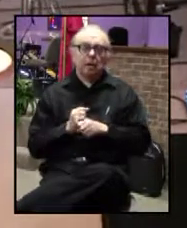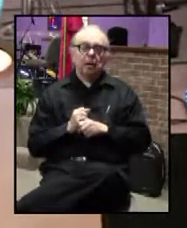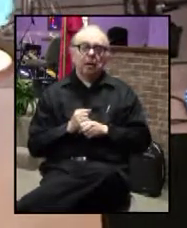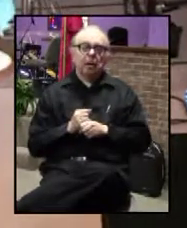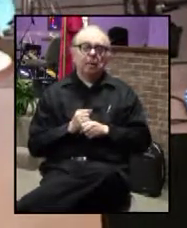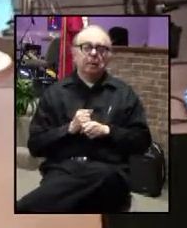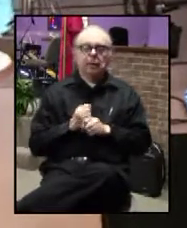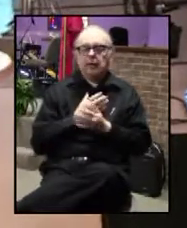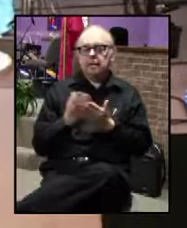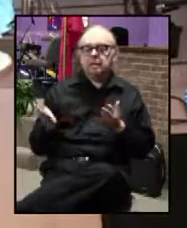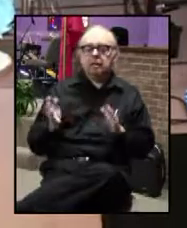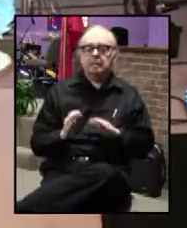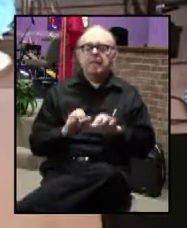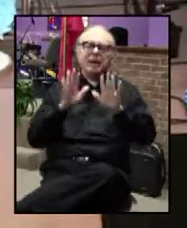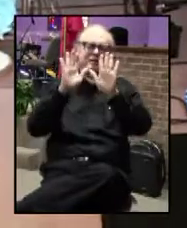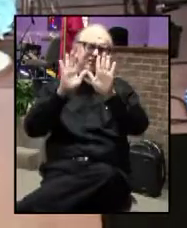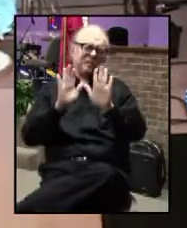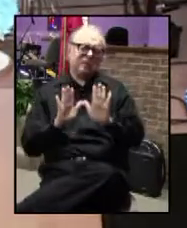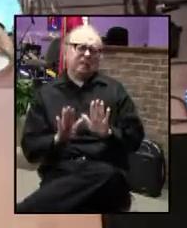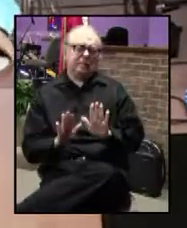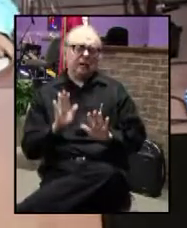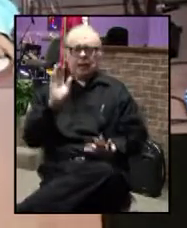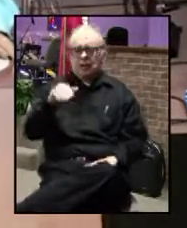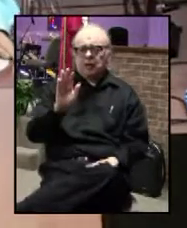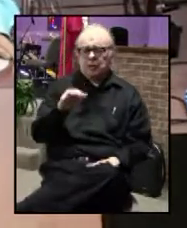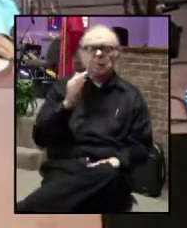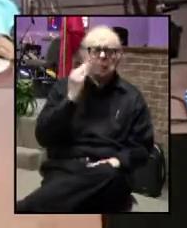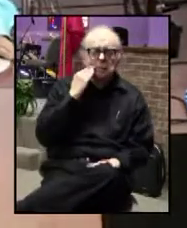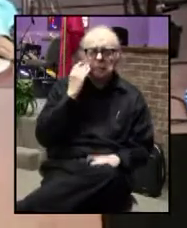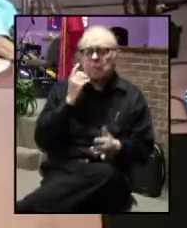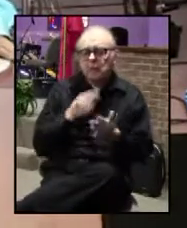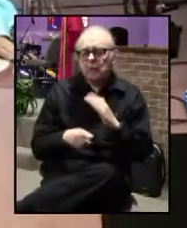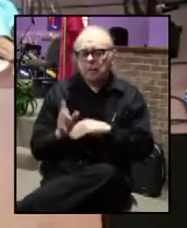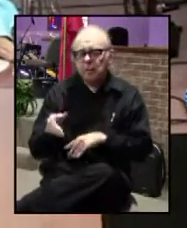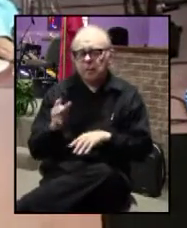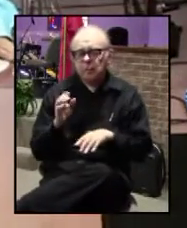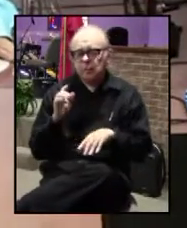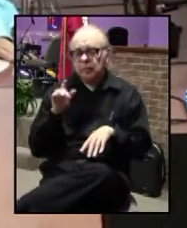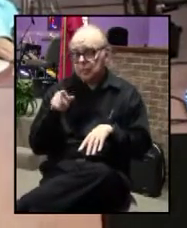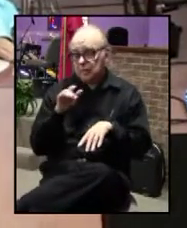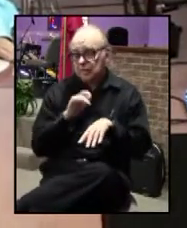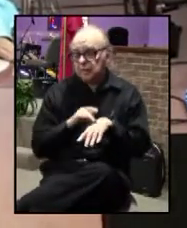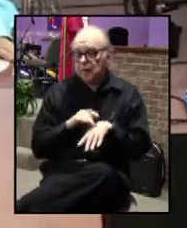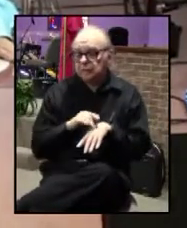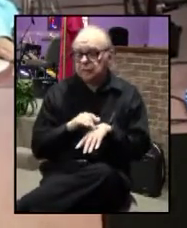I get a thing every Sunday. Hey, do you know what?